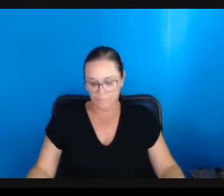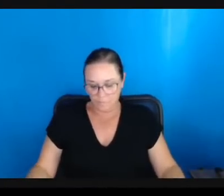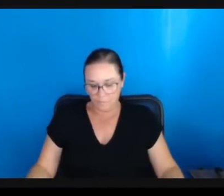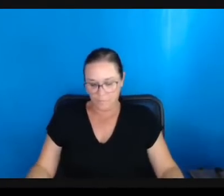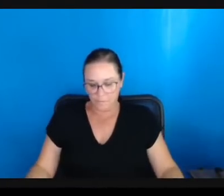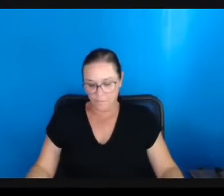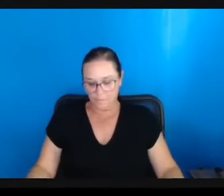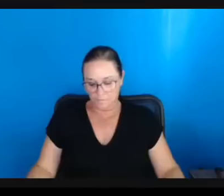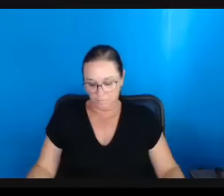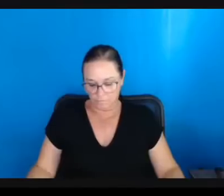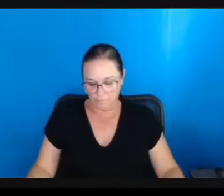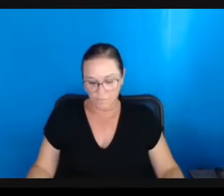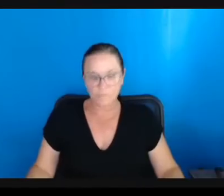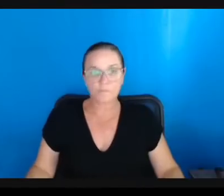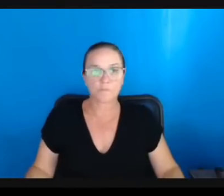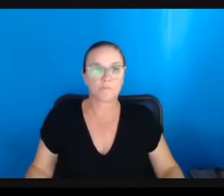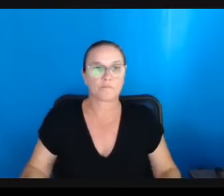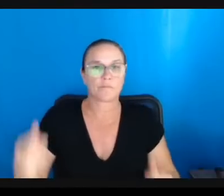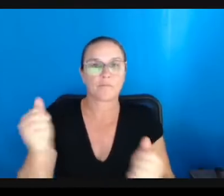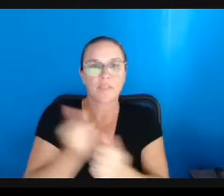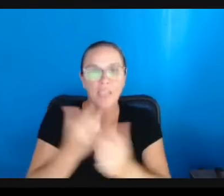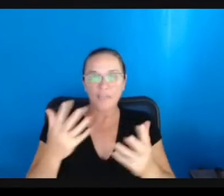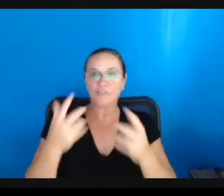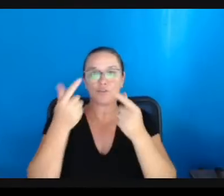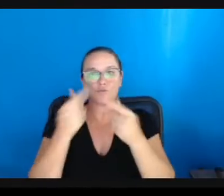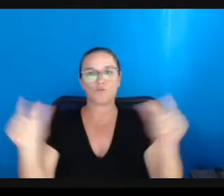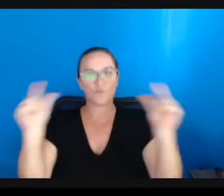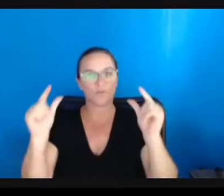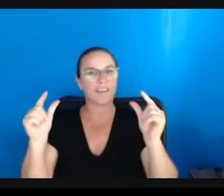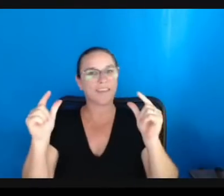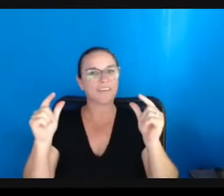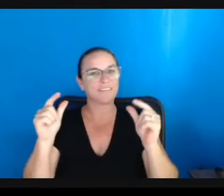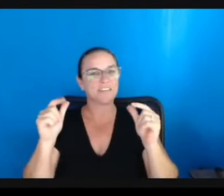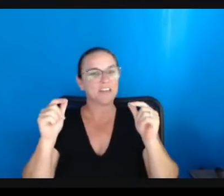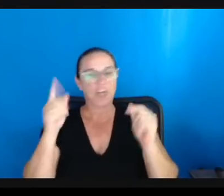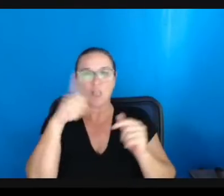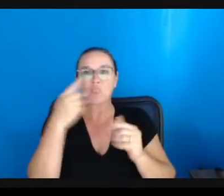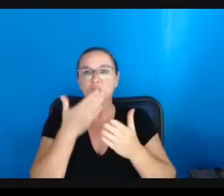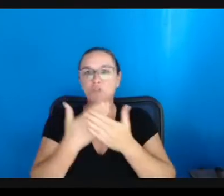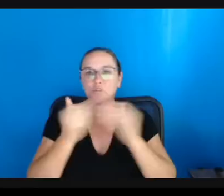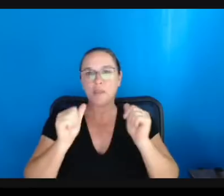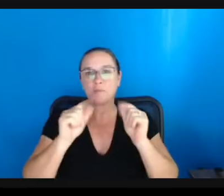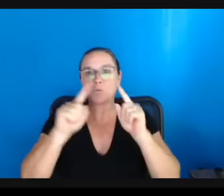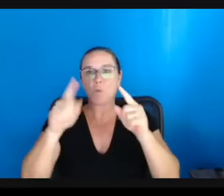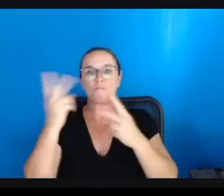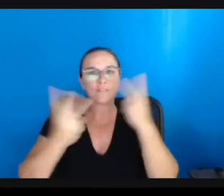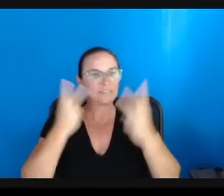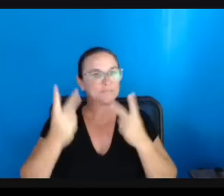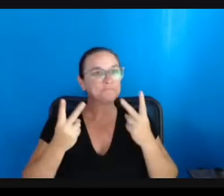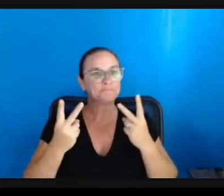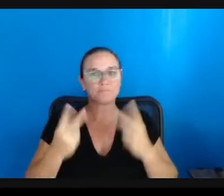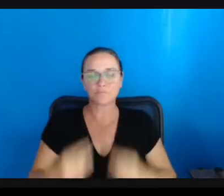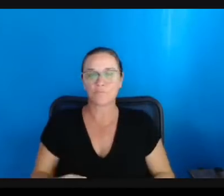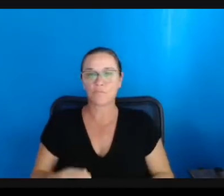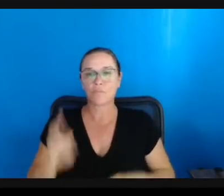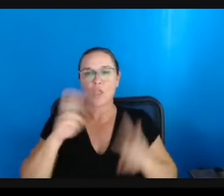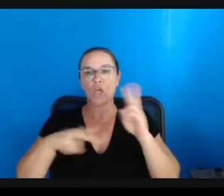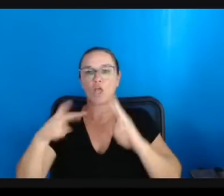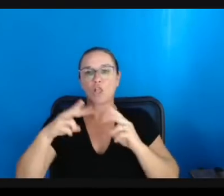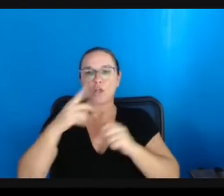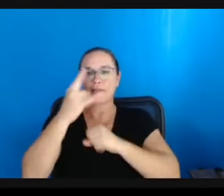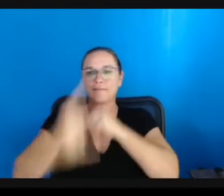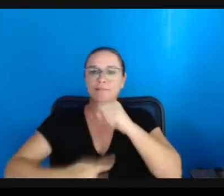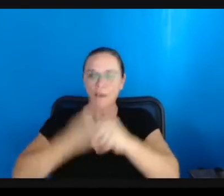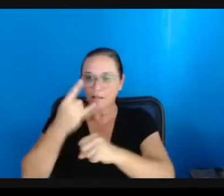So everything is in the green and looking good for anyone looking to go and visit the park. Looking at the satellite data, here's